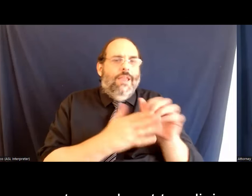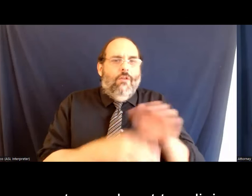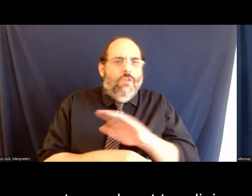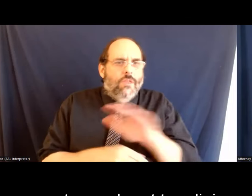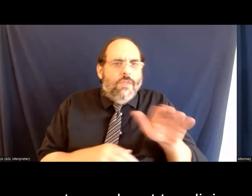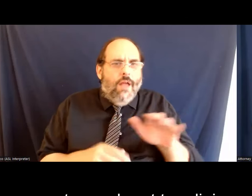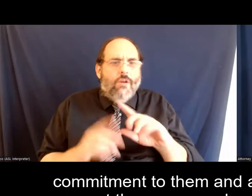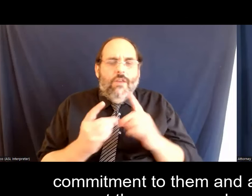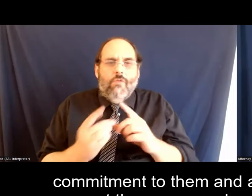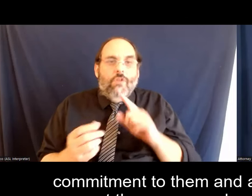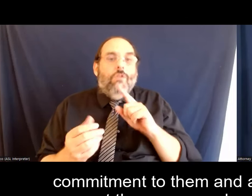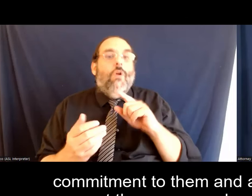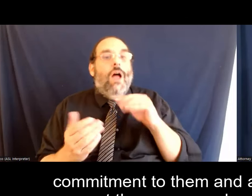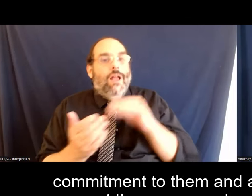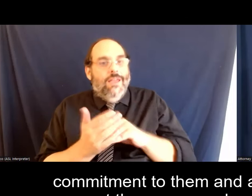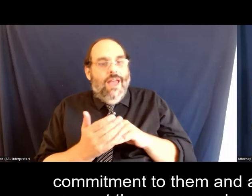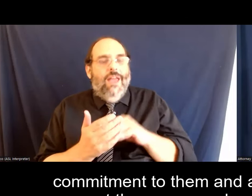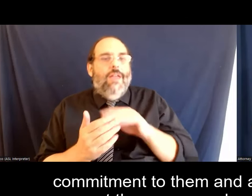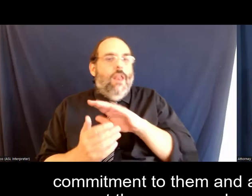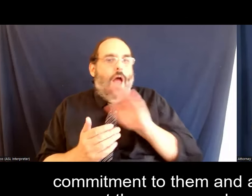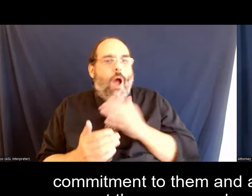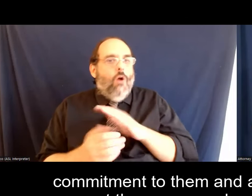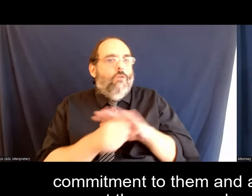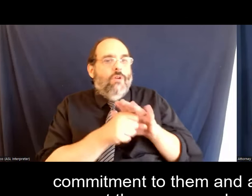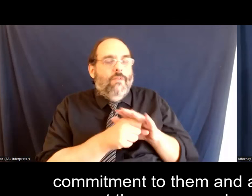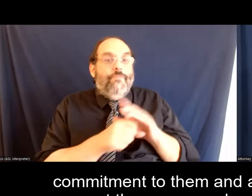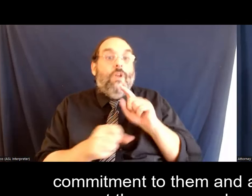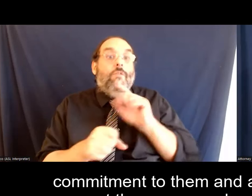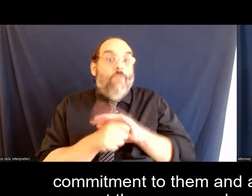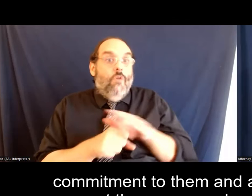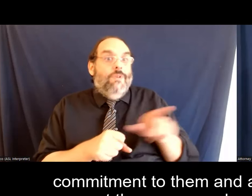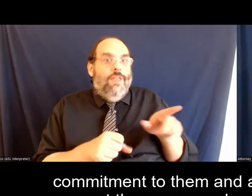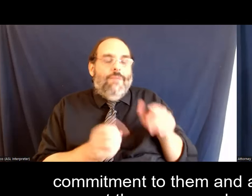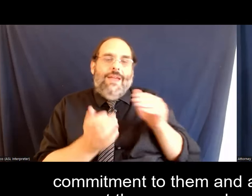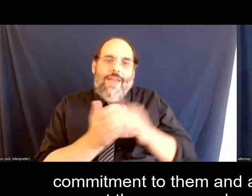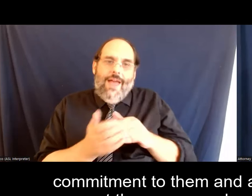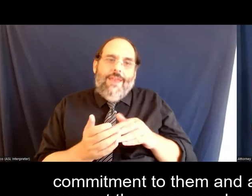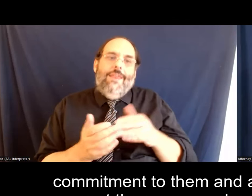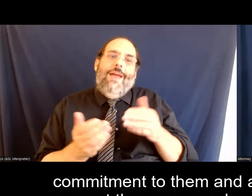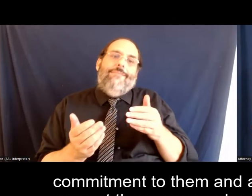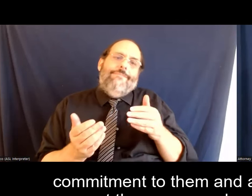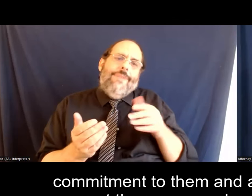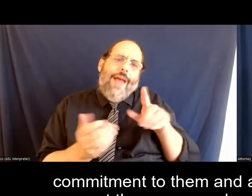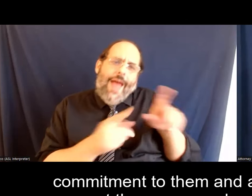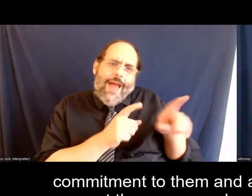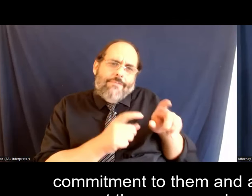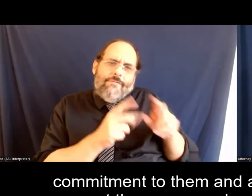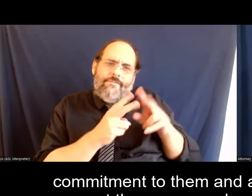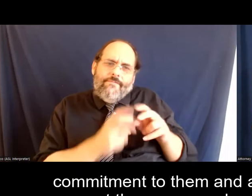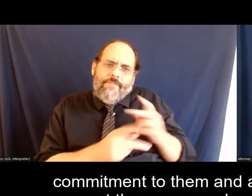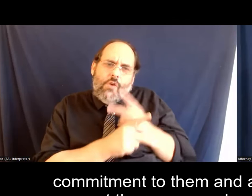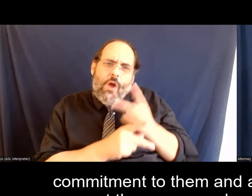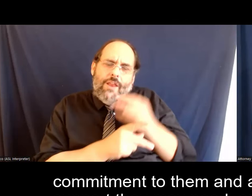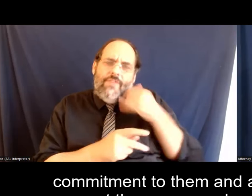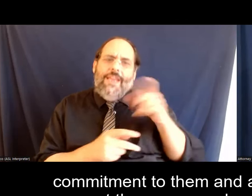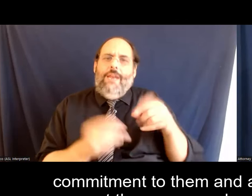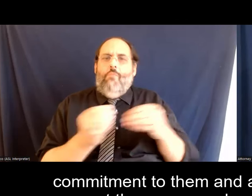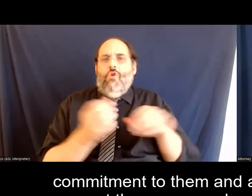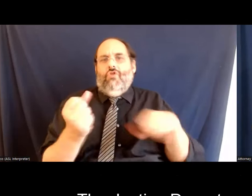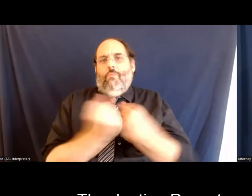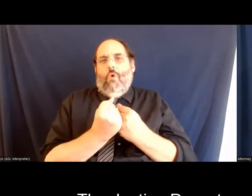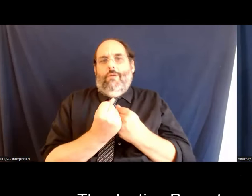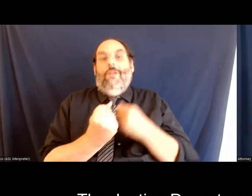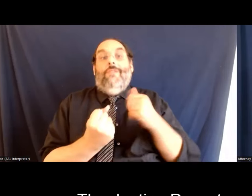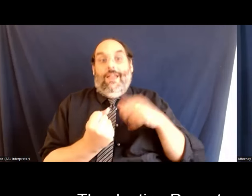to reaffirm our commitment to them and assess what additional support they may need. And that is why we are